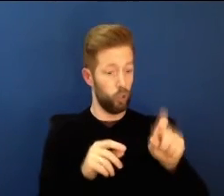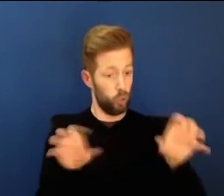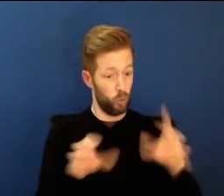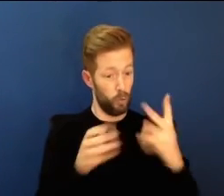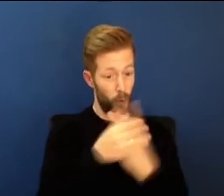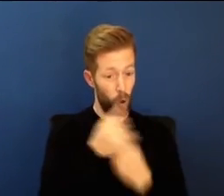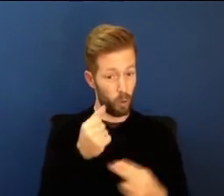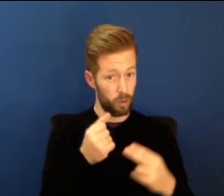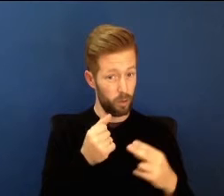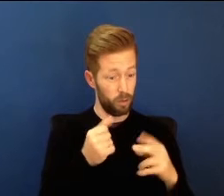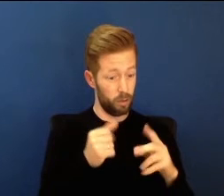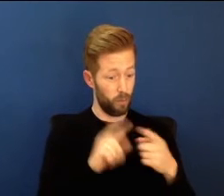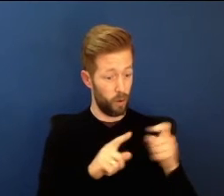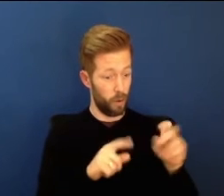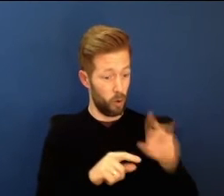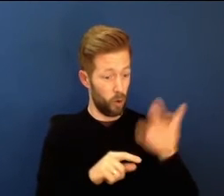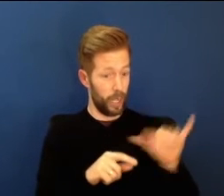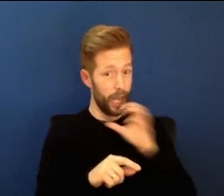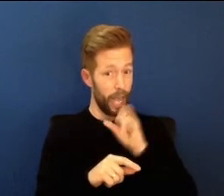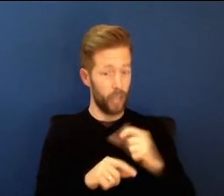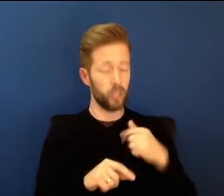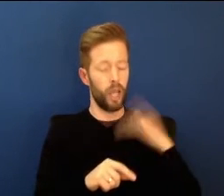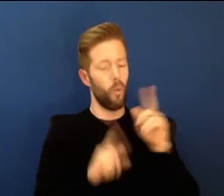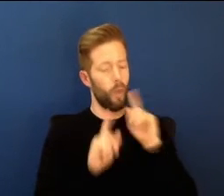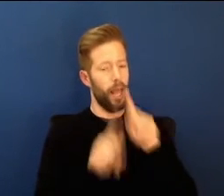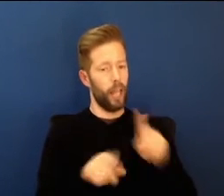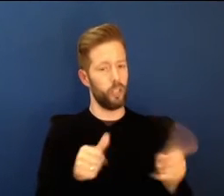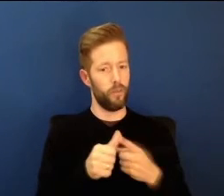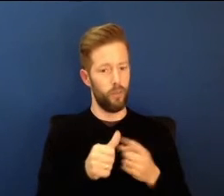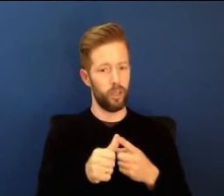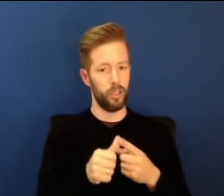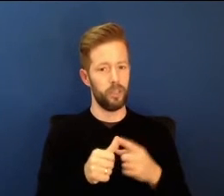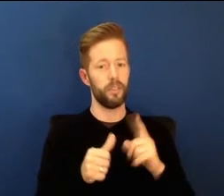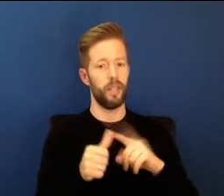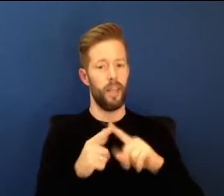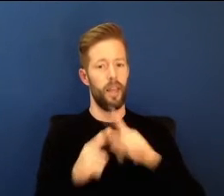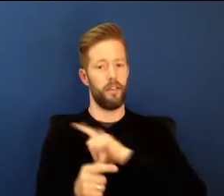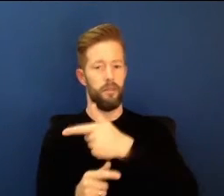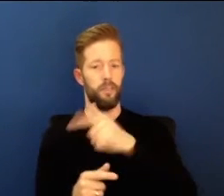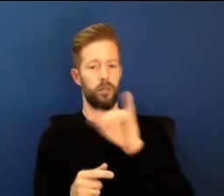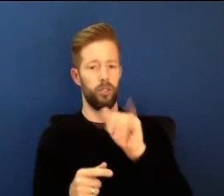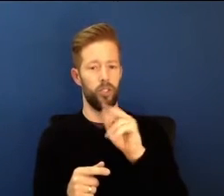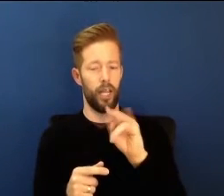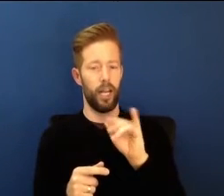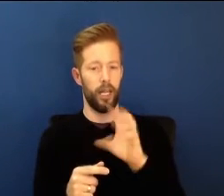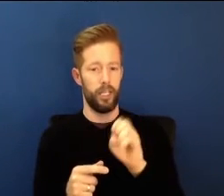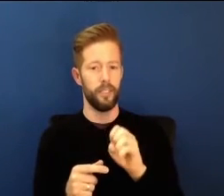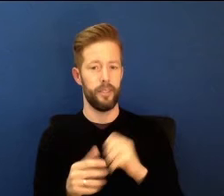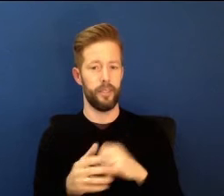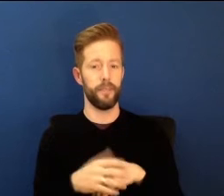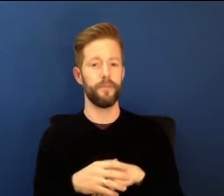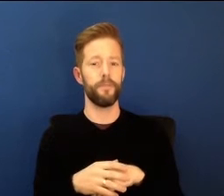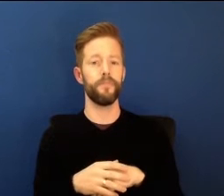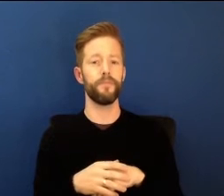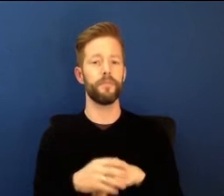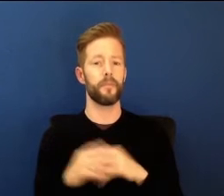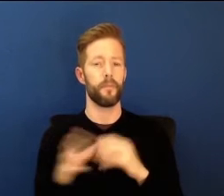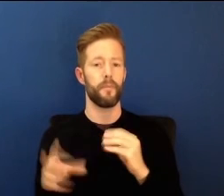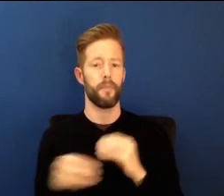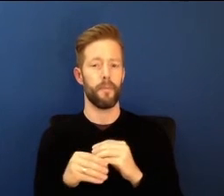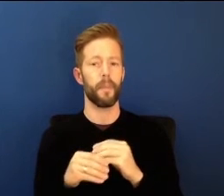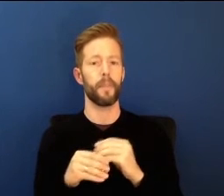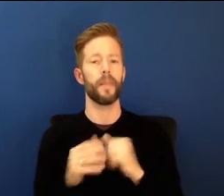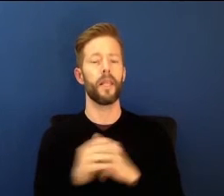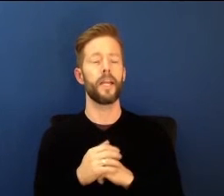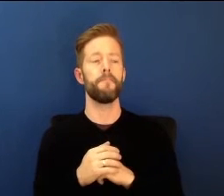an early age? I'll go first on this one, and then Janice, I will defer to you Sure. to